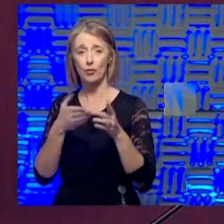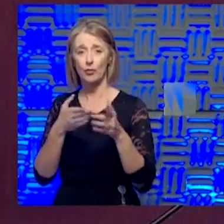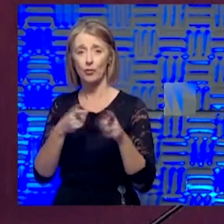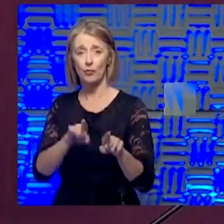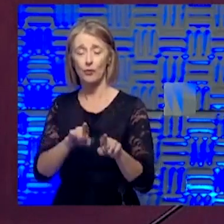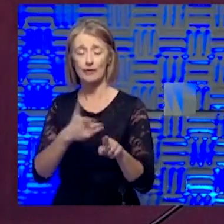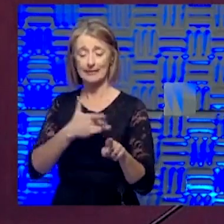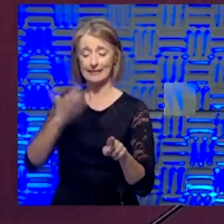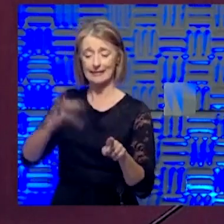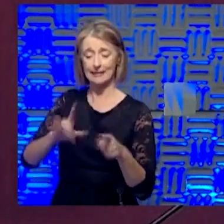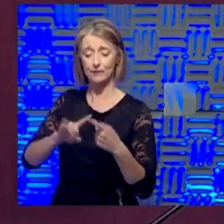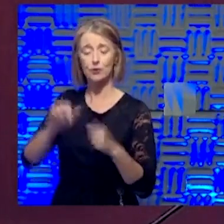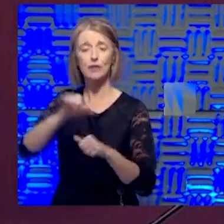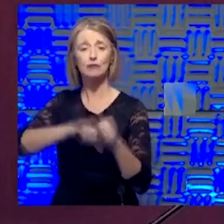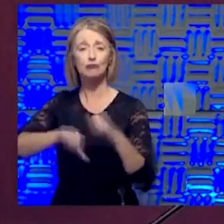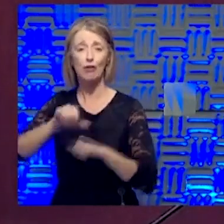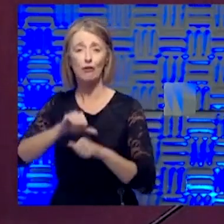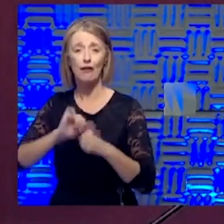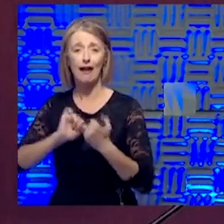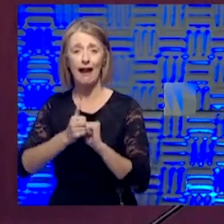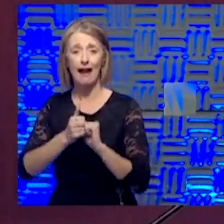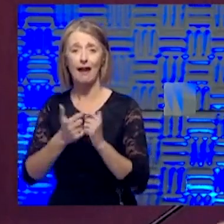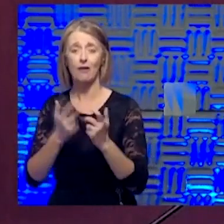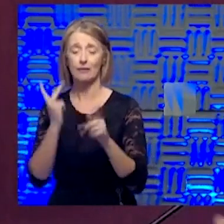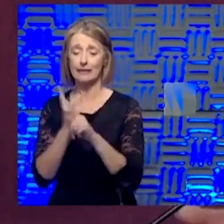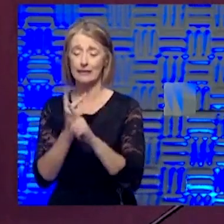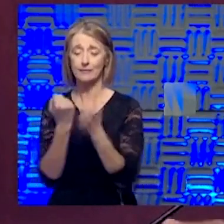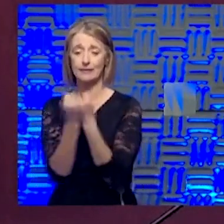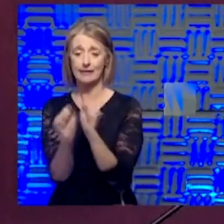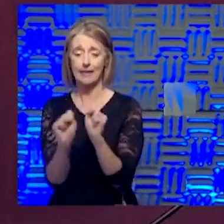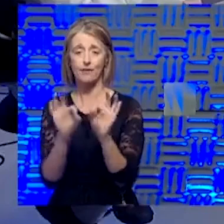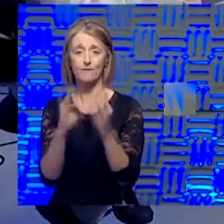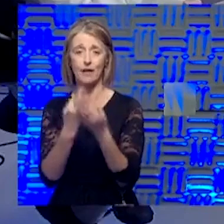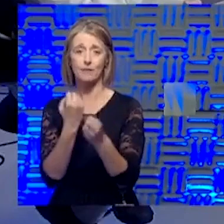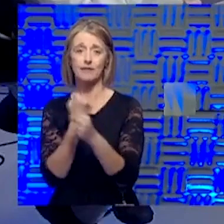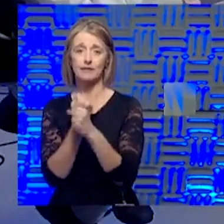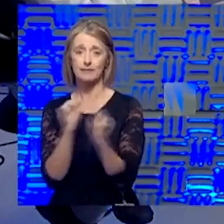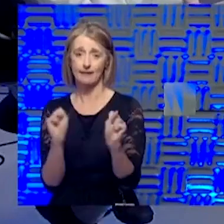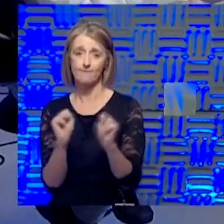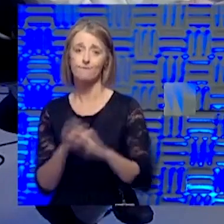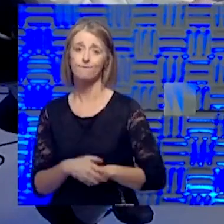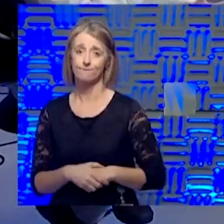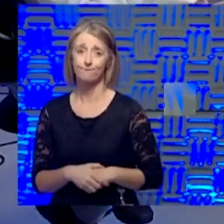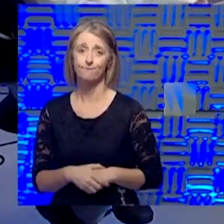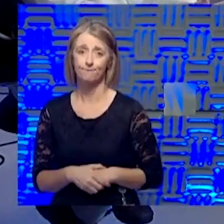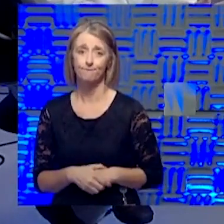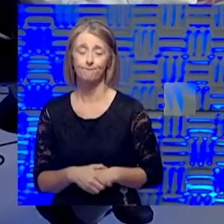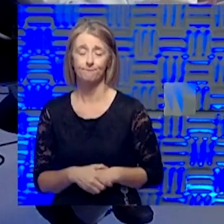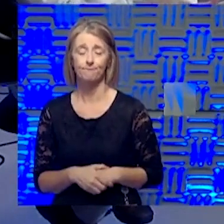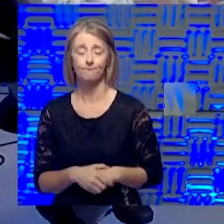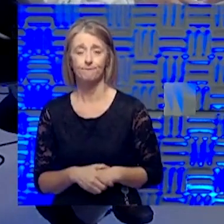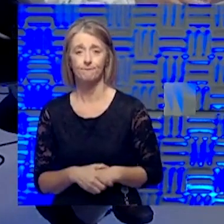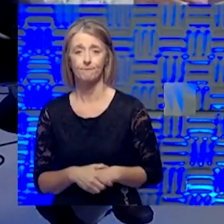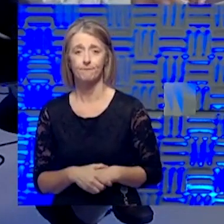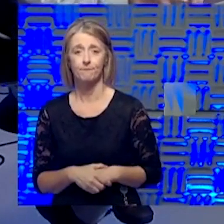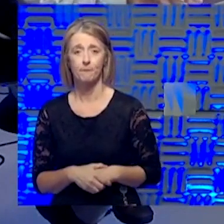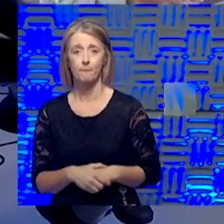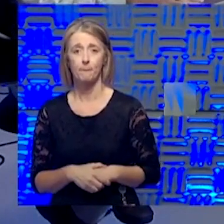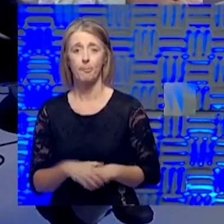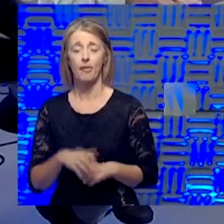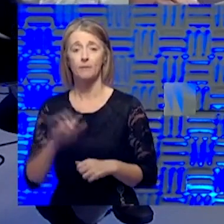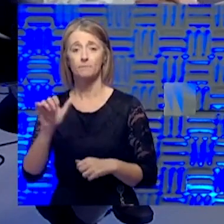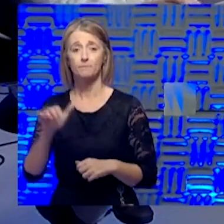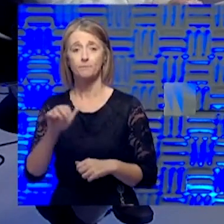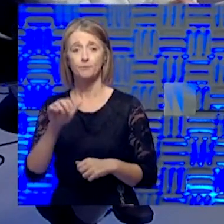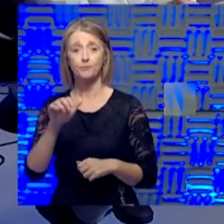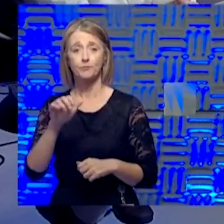be sensitive to each other at this time and keep ourselves safe and keep our family safe. Beautifully said. Ms. Nickens, anything